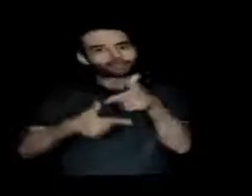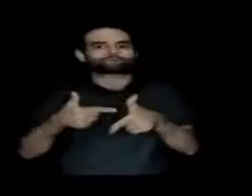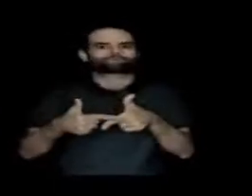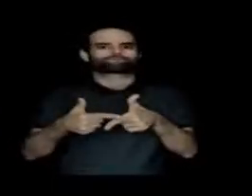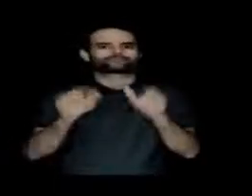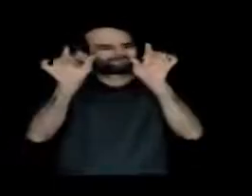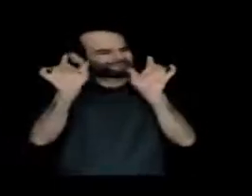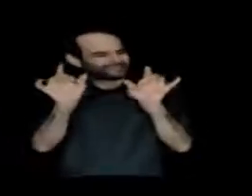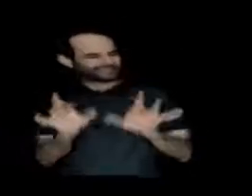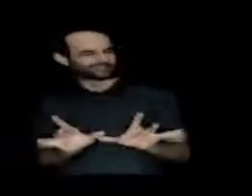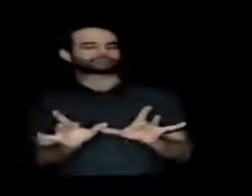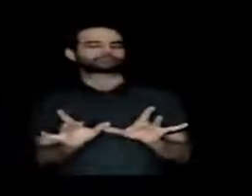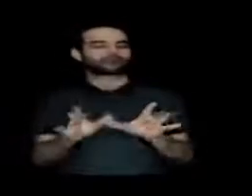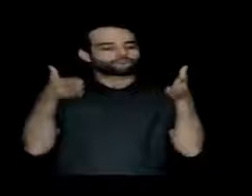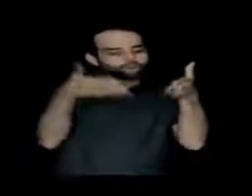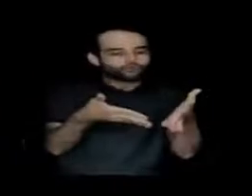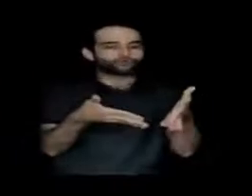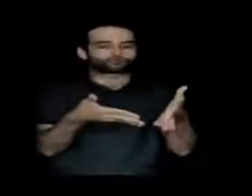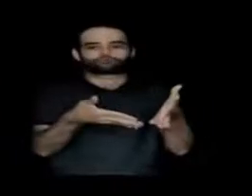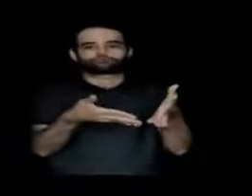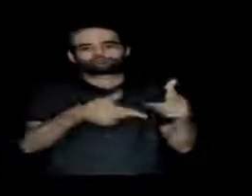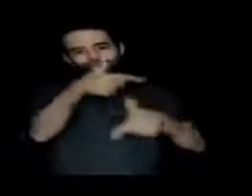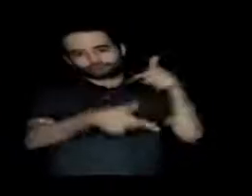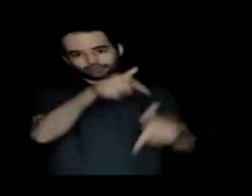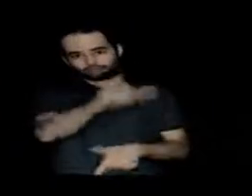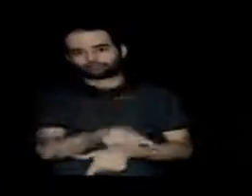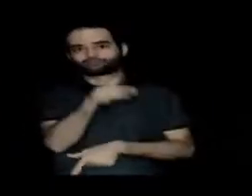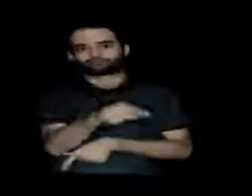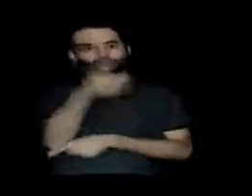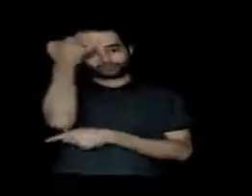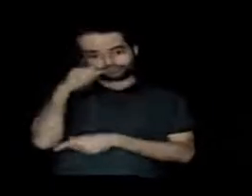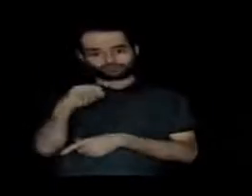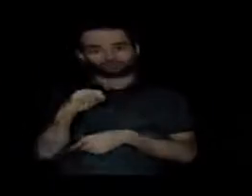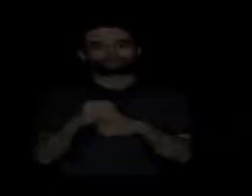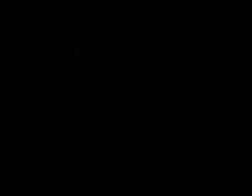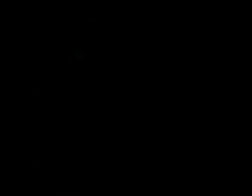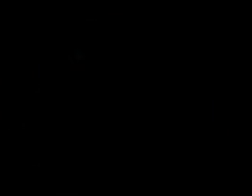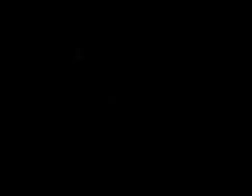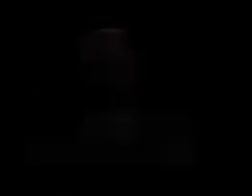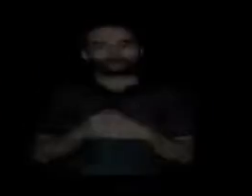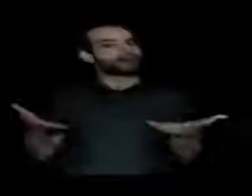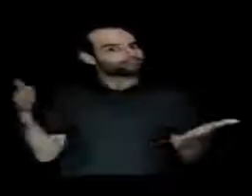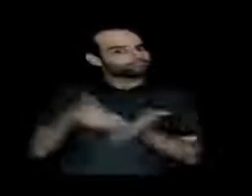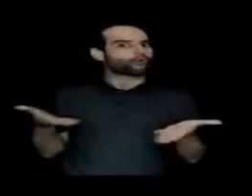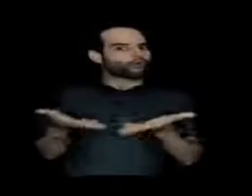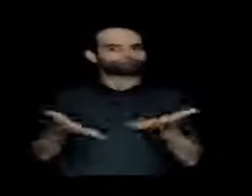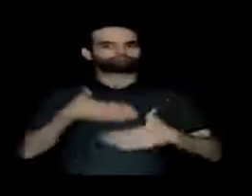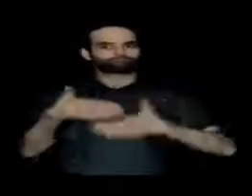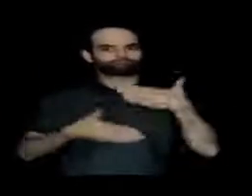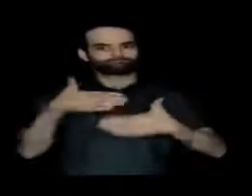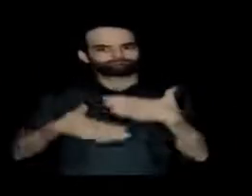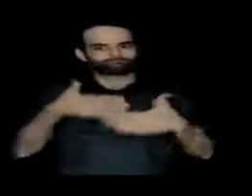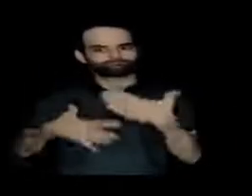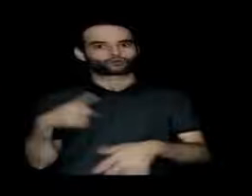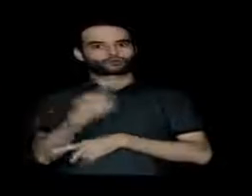also receives the student without an adequate preparation of the professors. So what we have now is to prepare